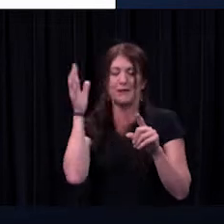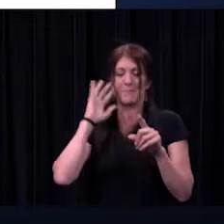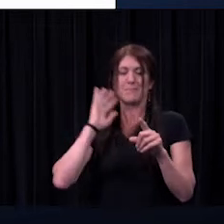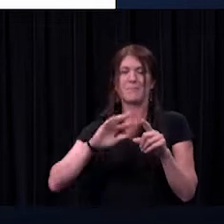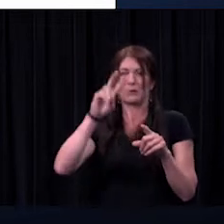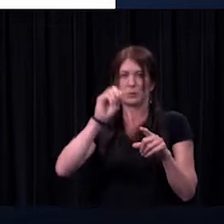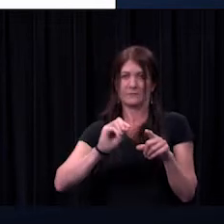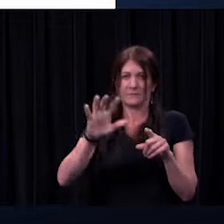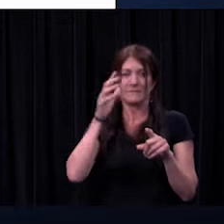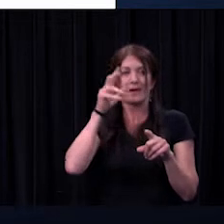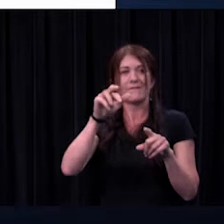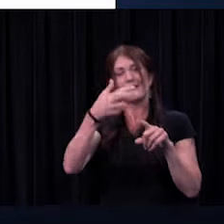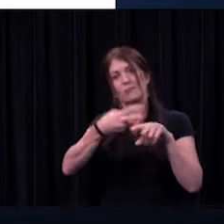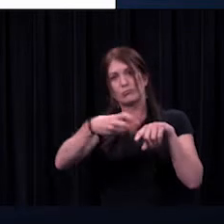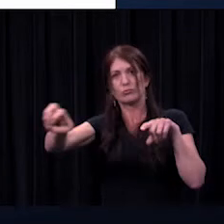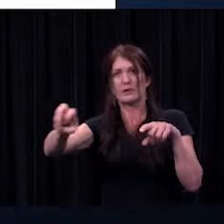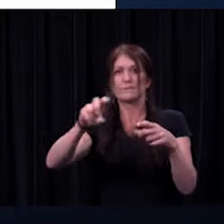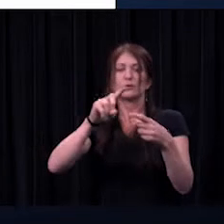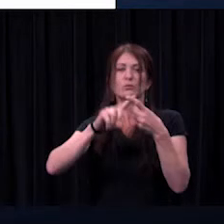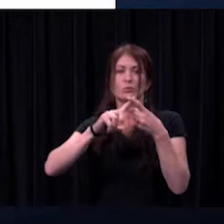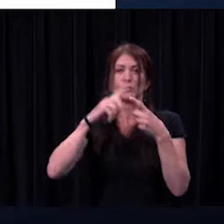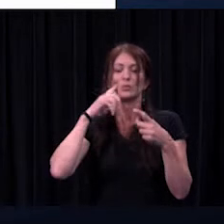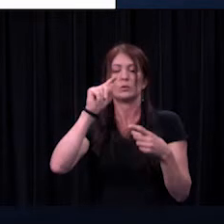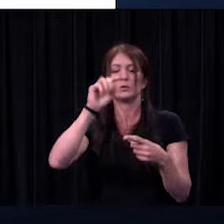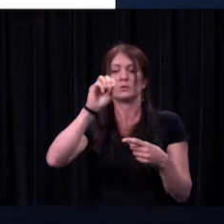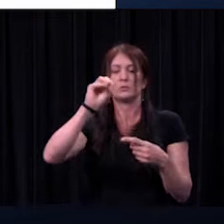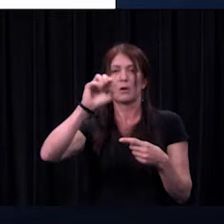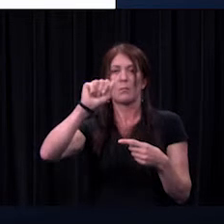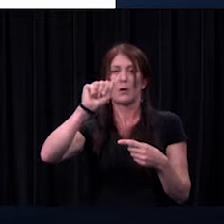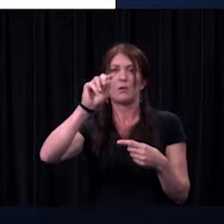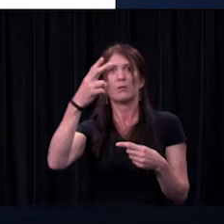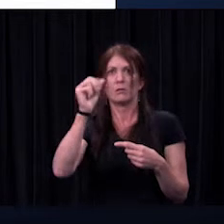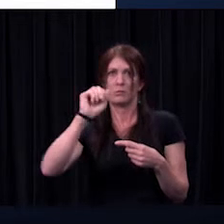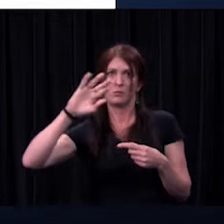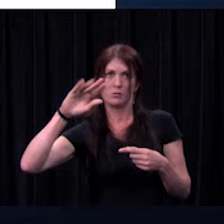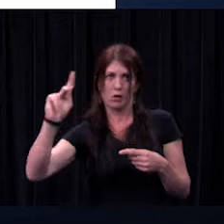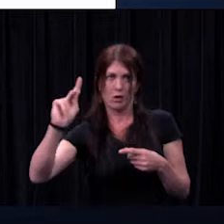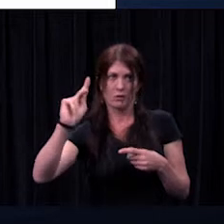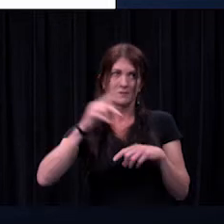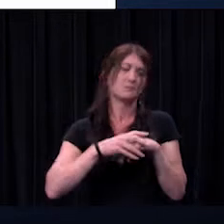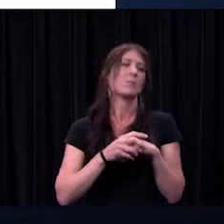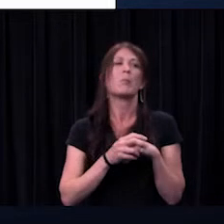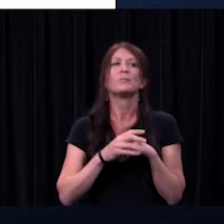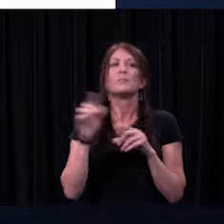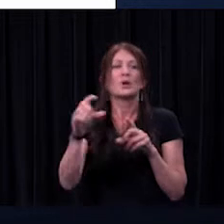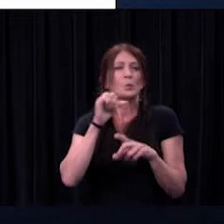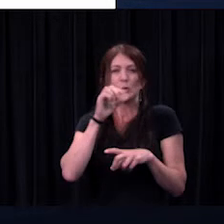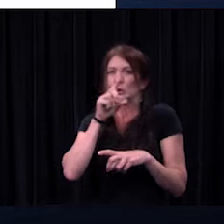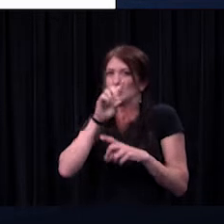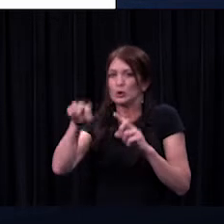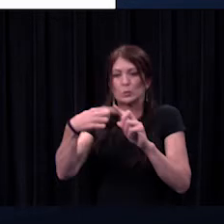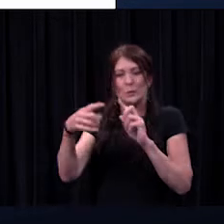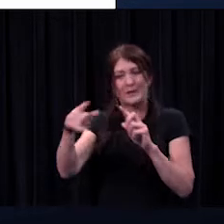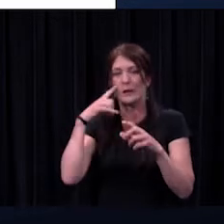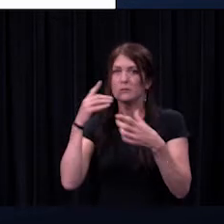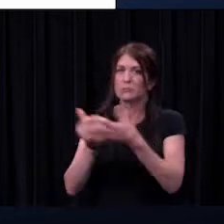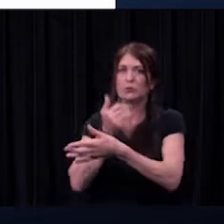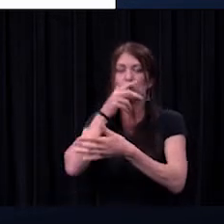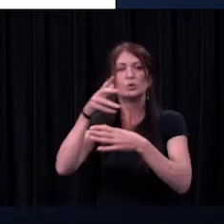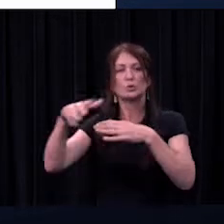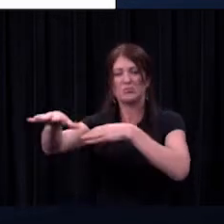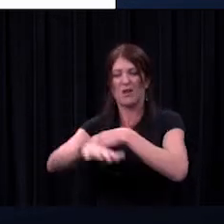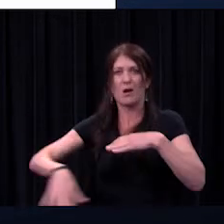getting extremely full at the time and growing, and there was just the unknown of when that land would be developed. It has sat vacant